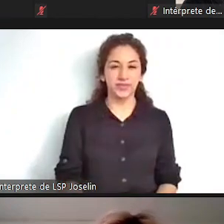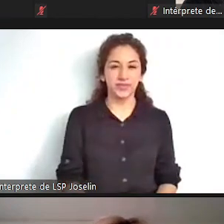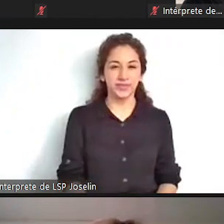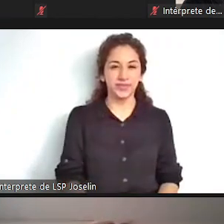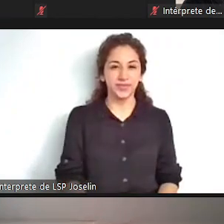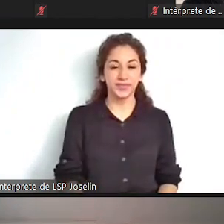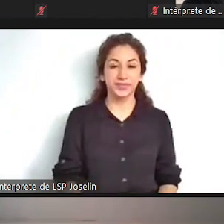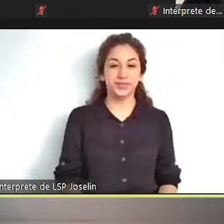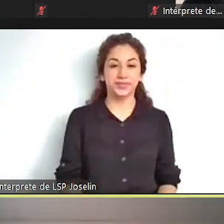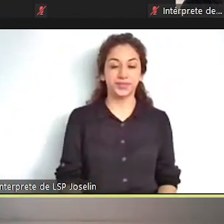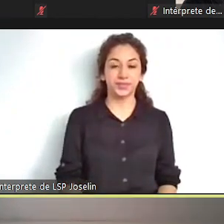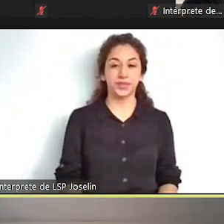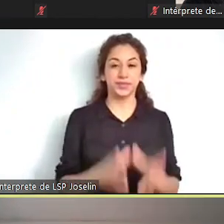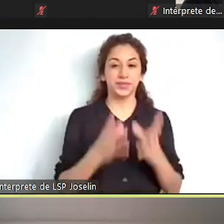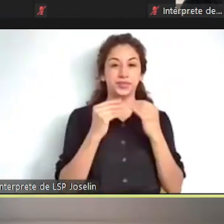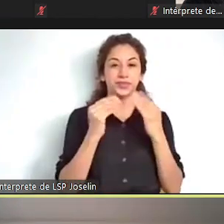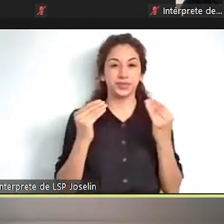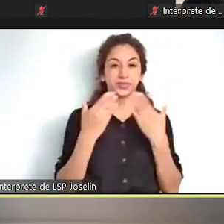posed